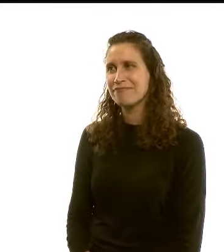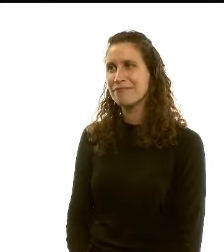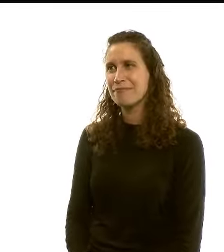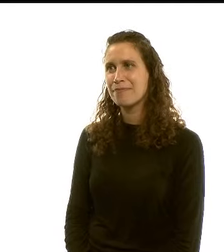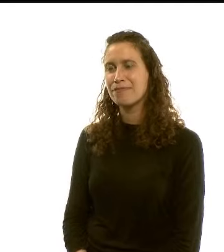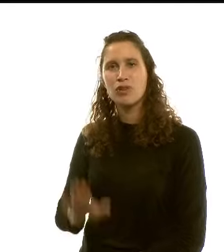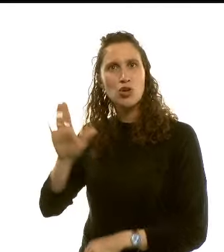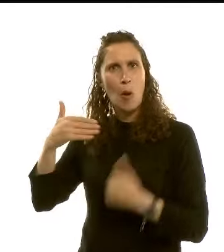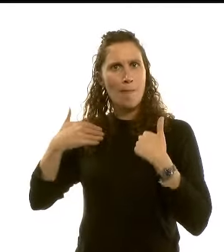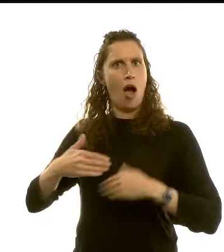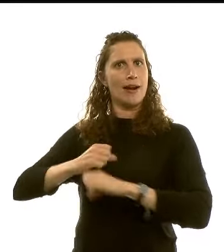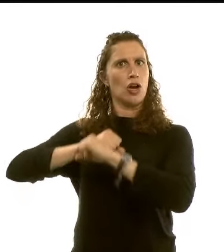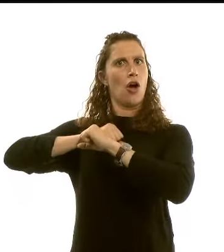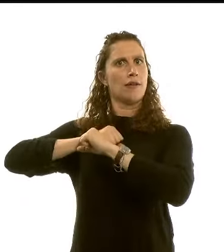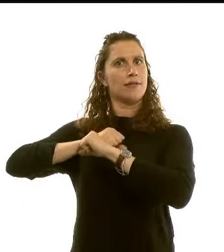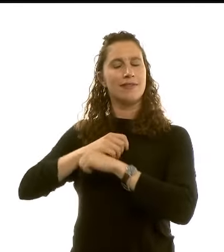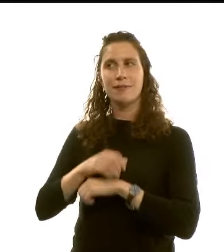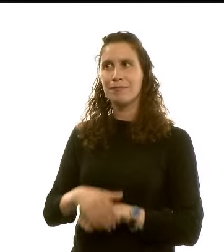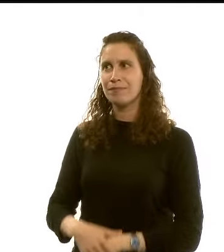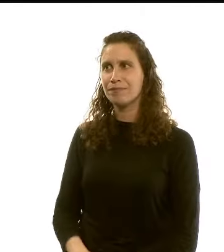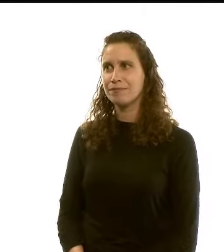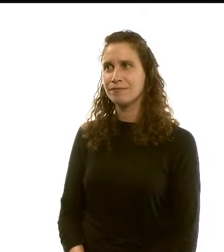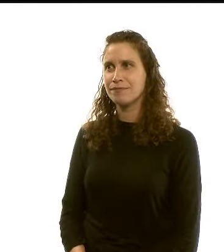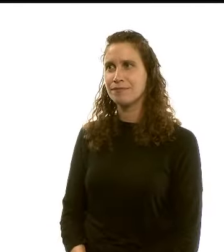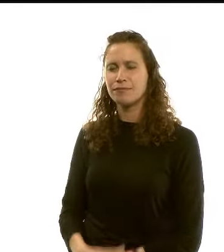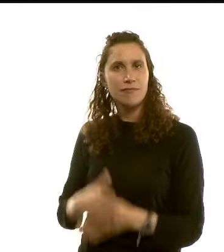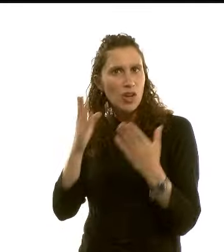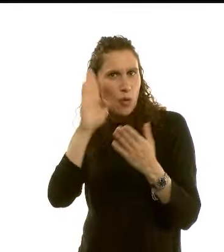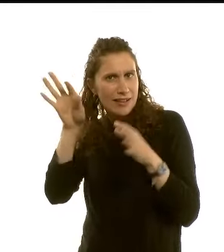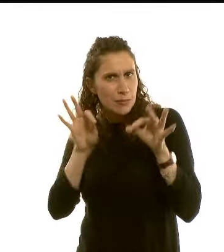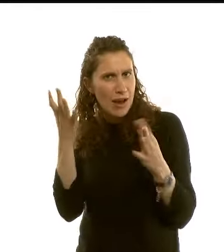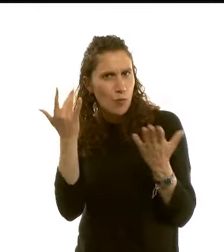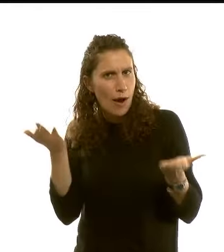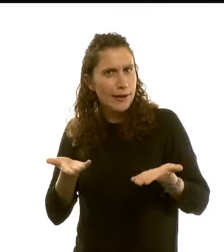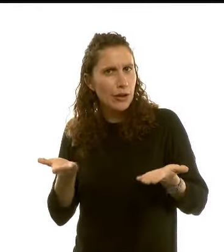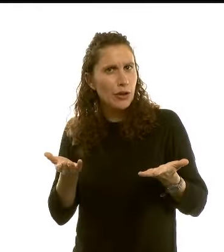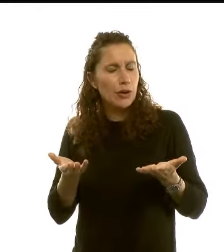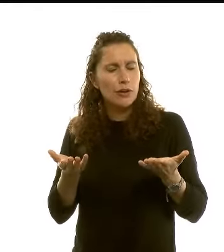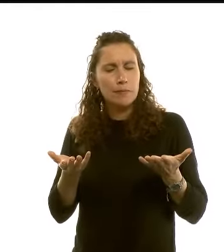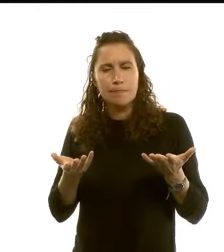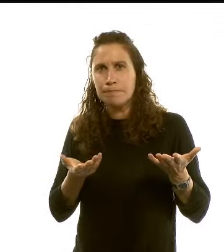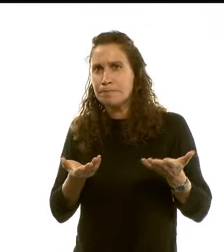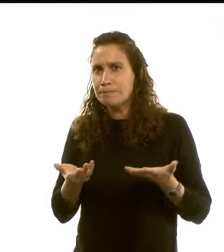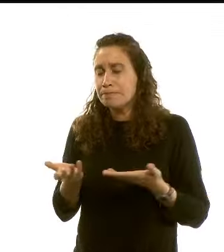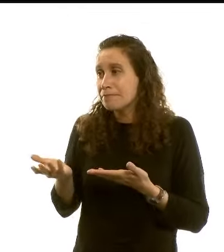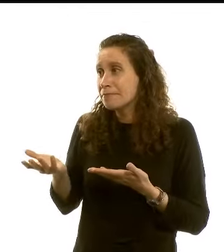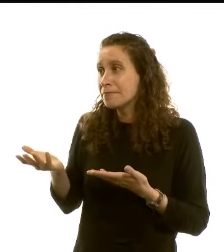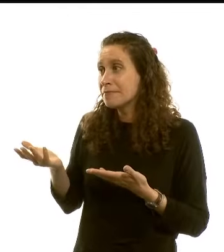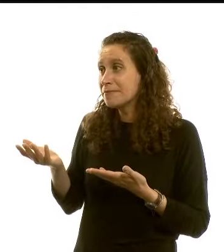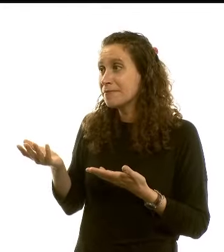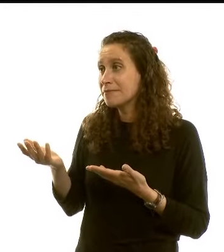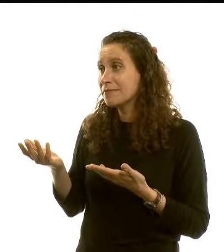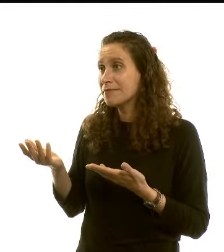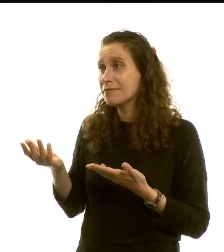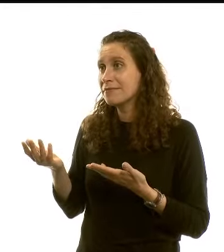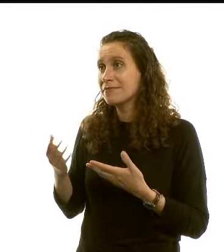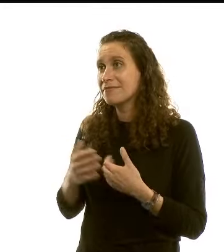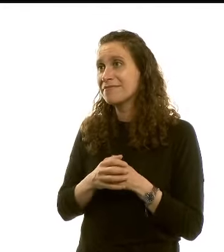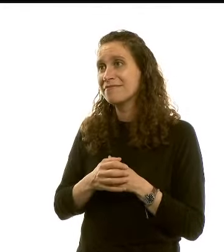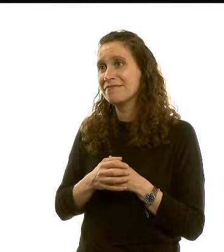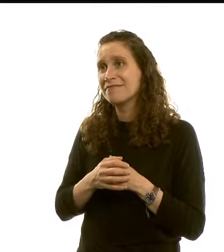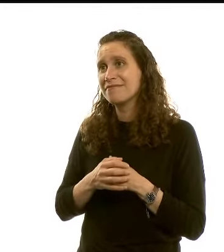your bodyguard. Are we going to address why he's here, what he might be a clue to? Or? Yes. Well, yeah.